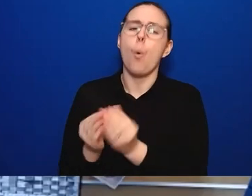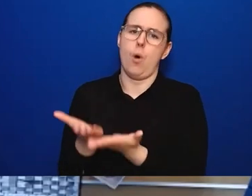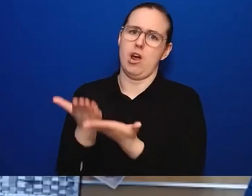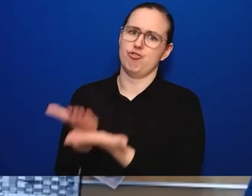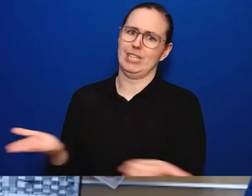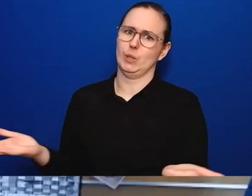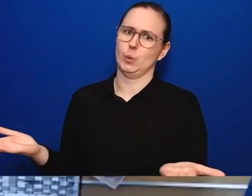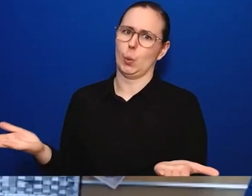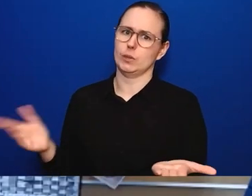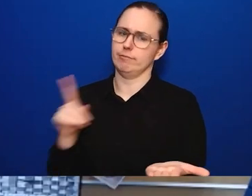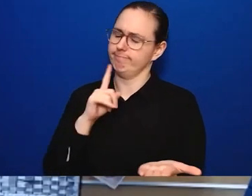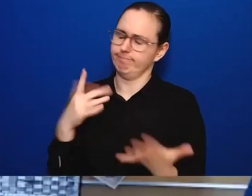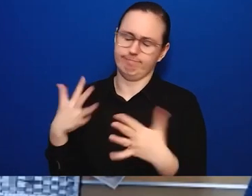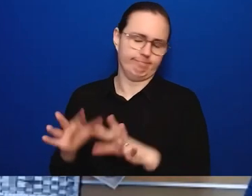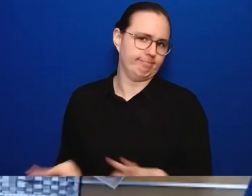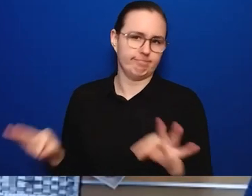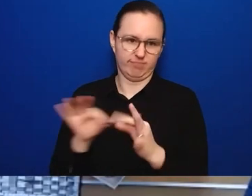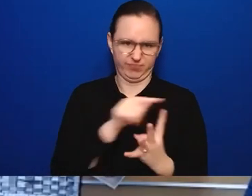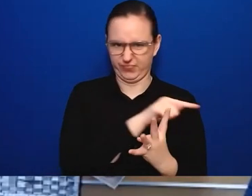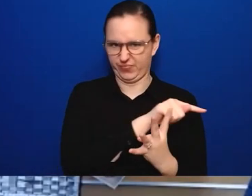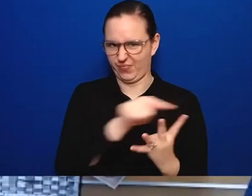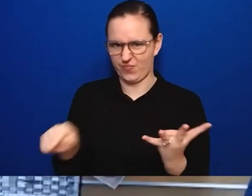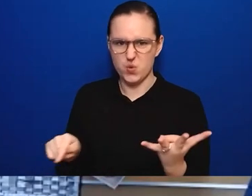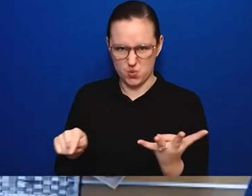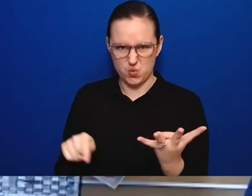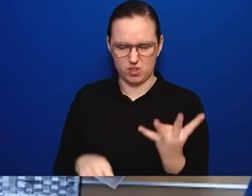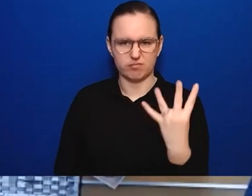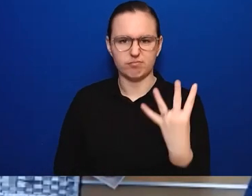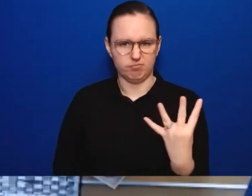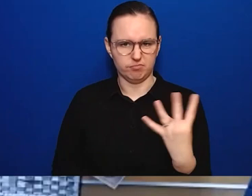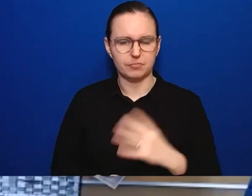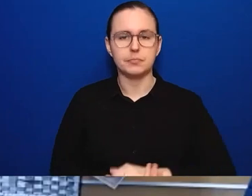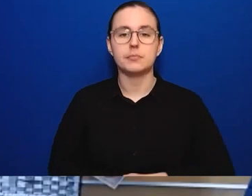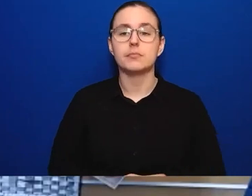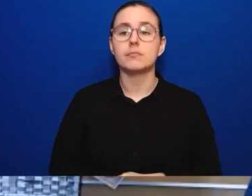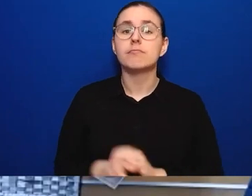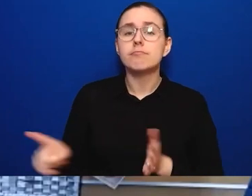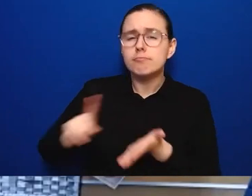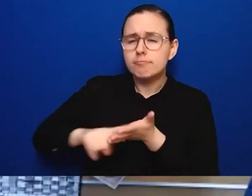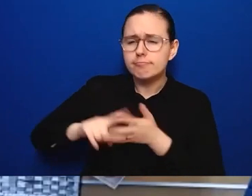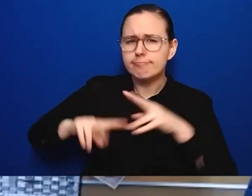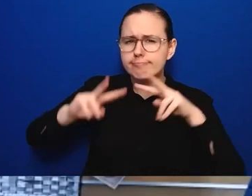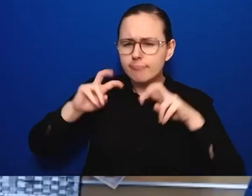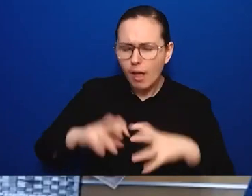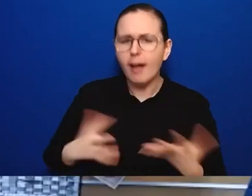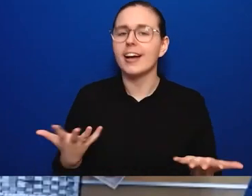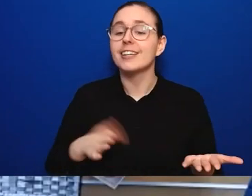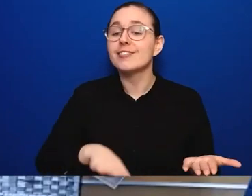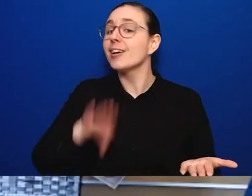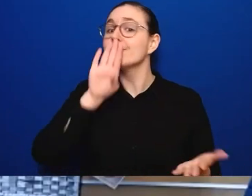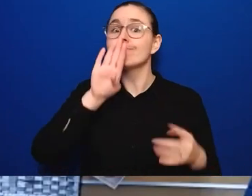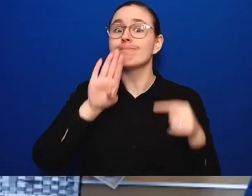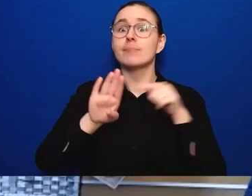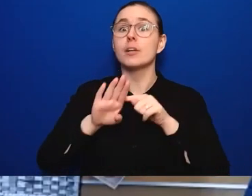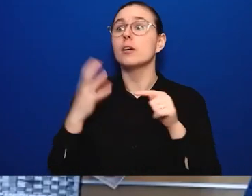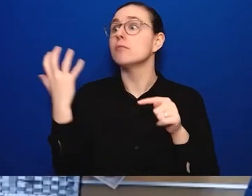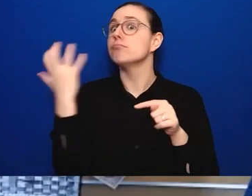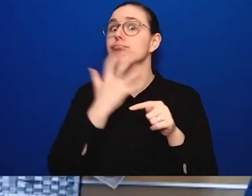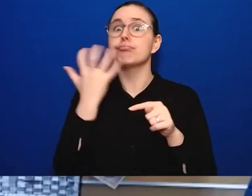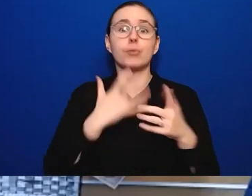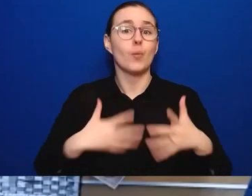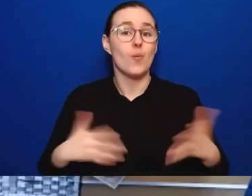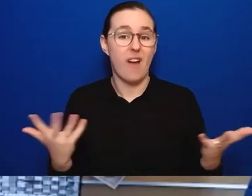this process, such as funding and resources that were identified as the greatest barrier, working in